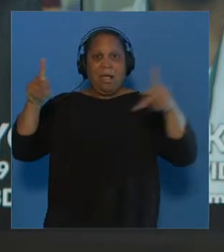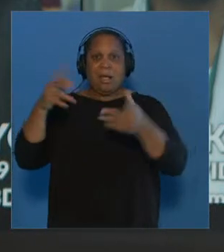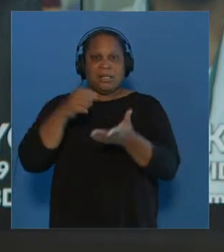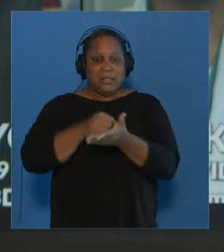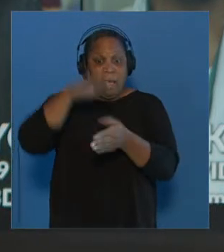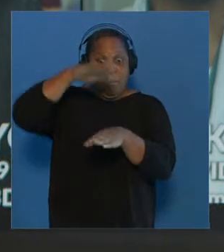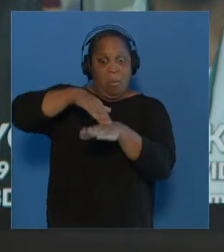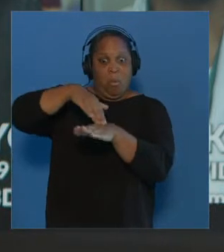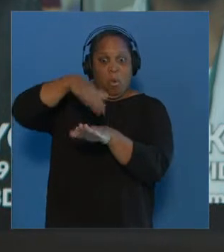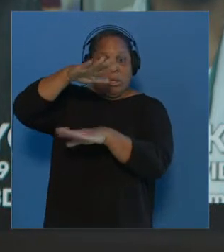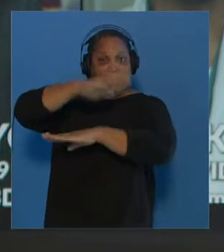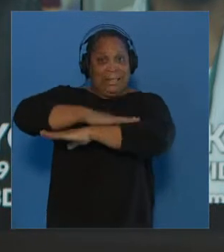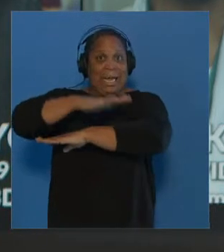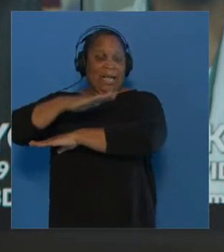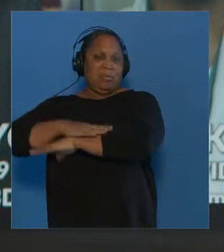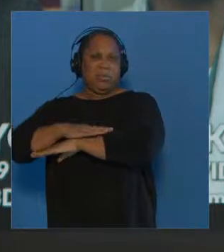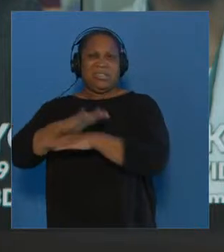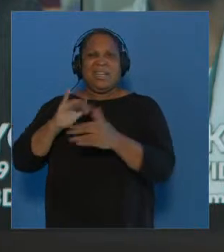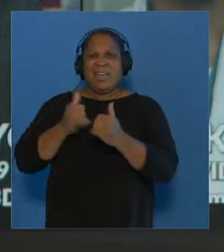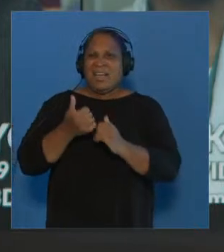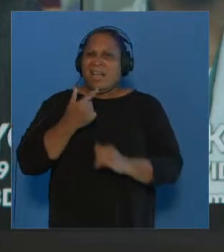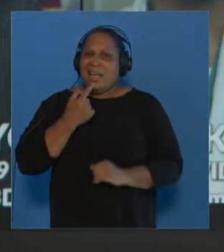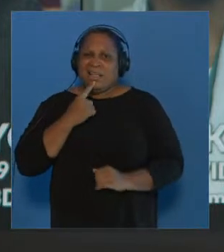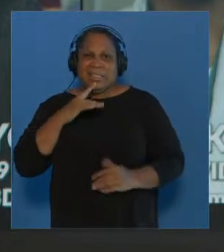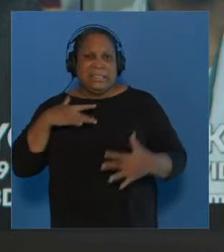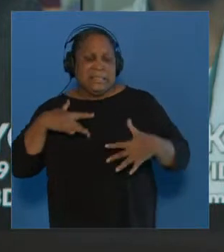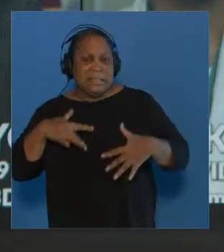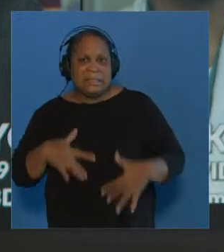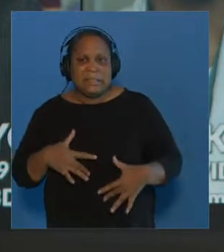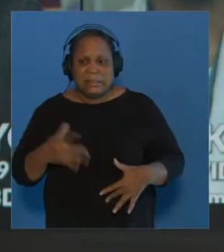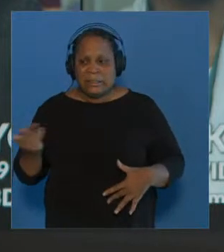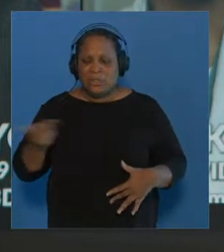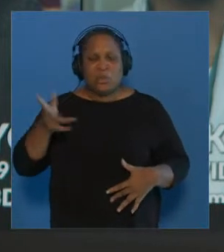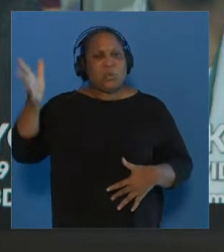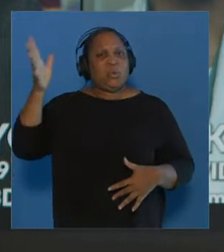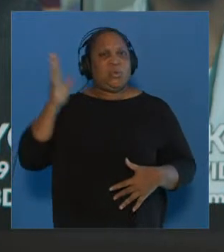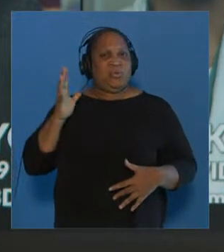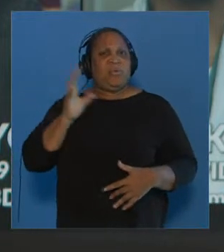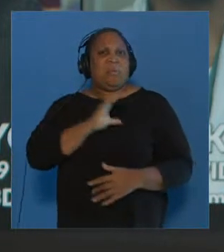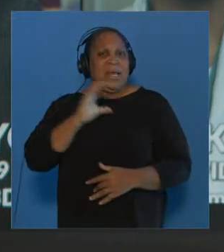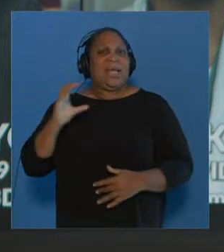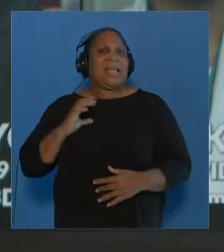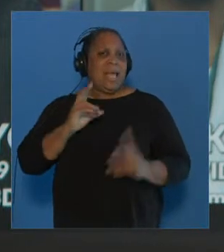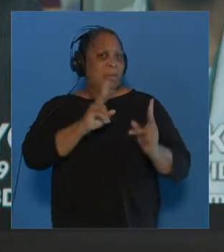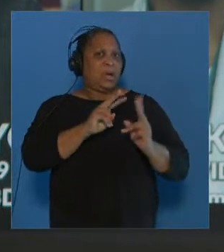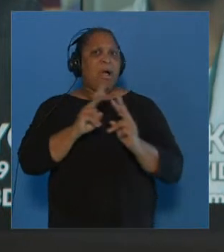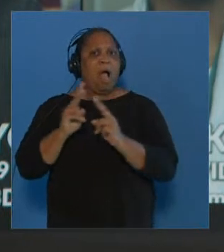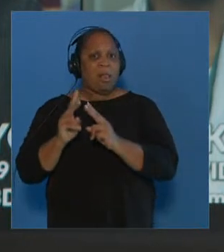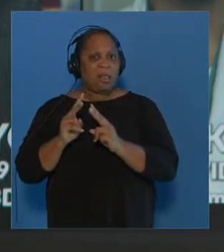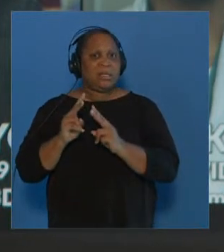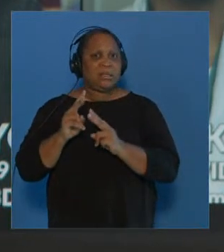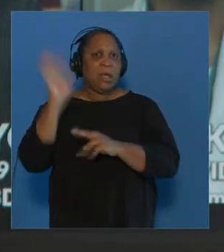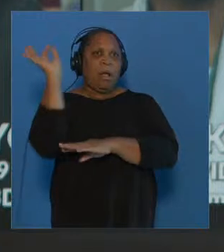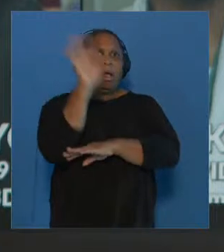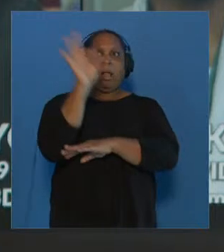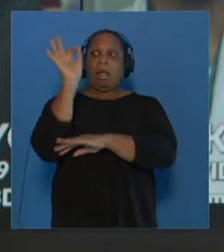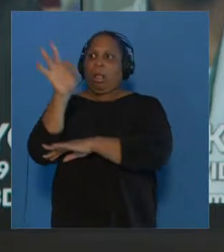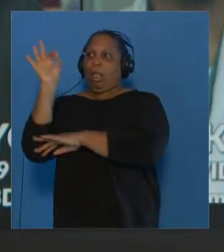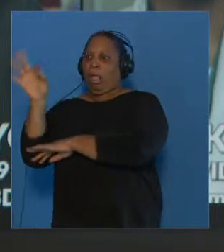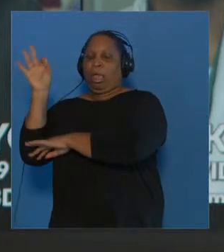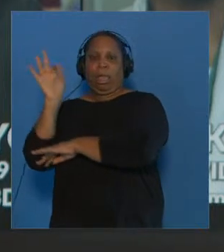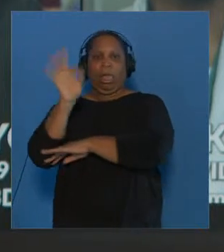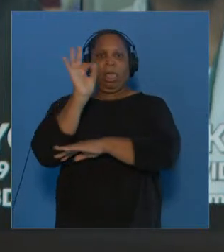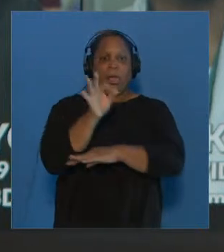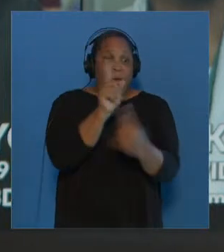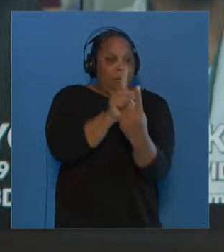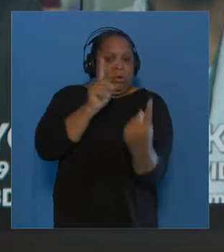dancing on tables. How disappointing is it for you that 2 of your former cabinet colleagues, who have been preaching to the Bermuda public about